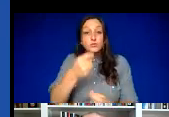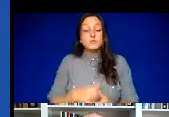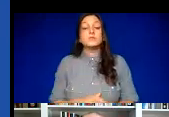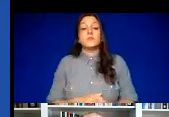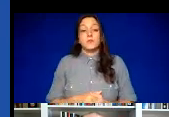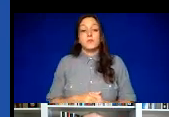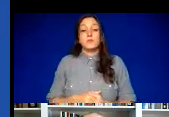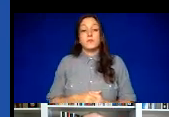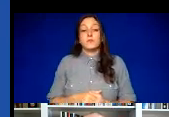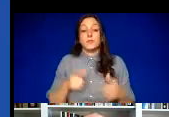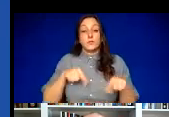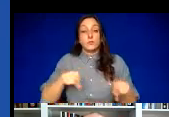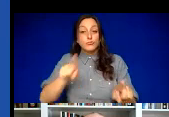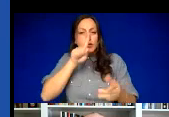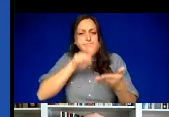identify